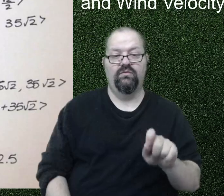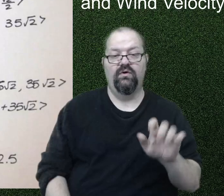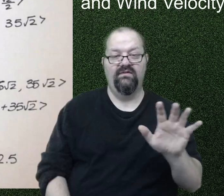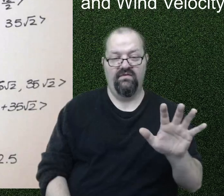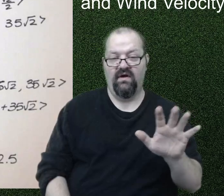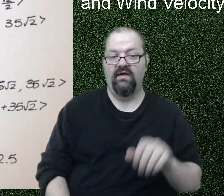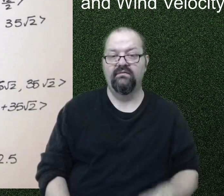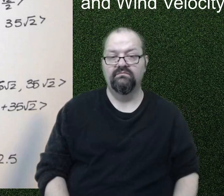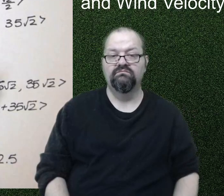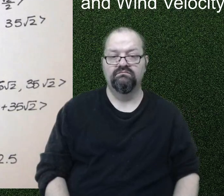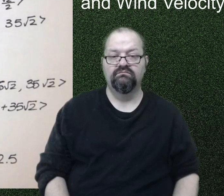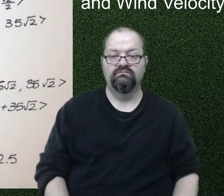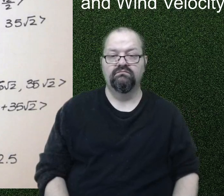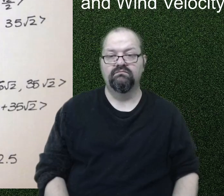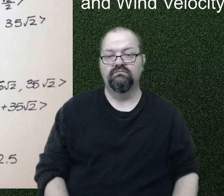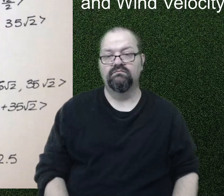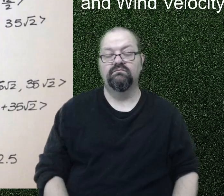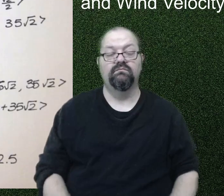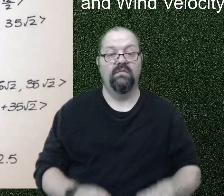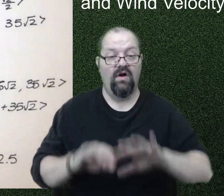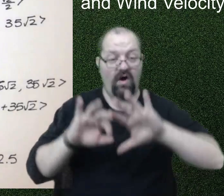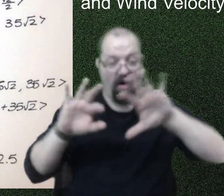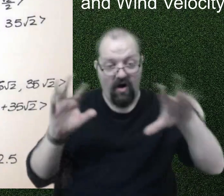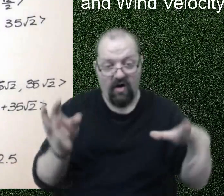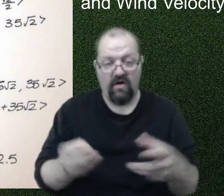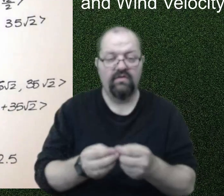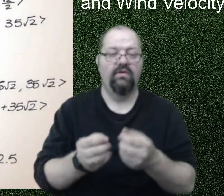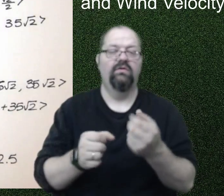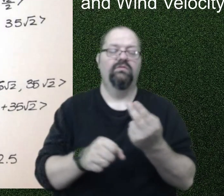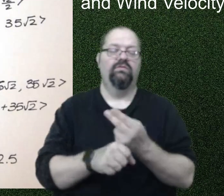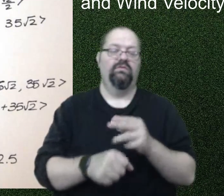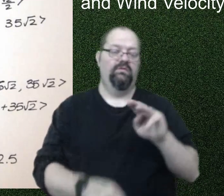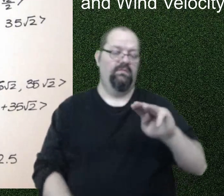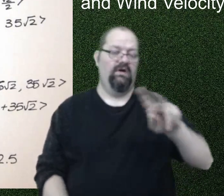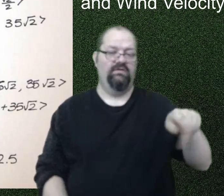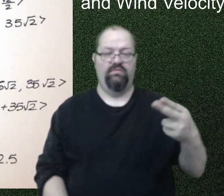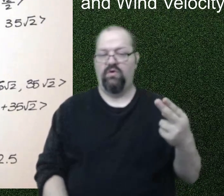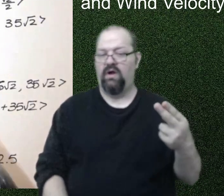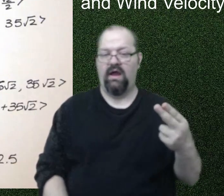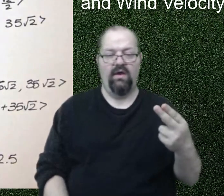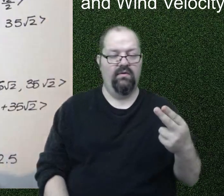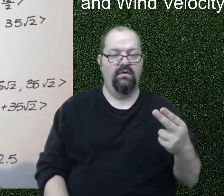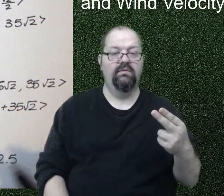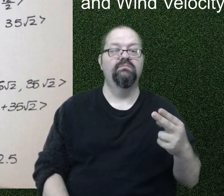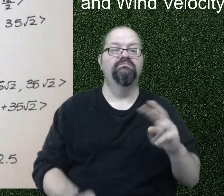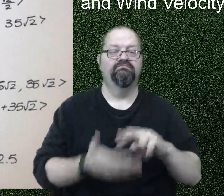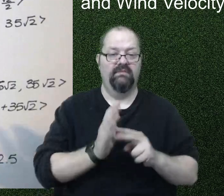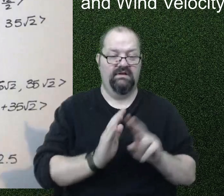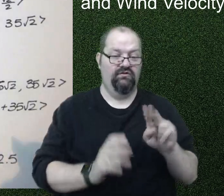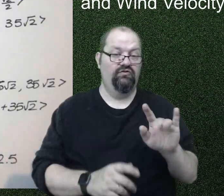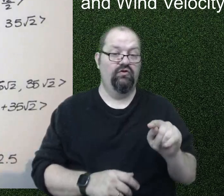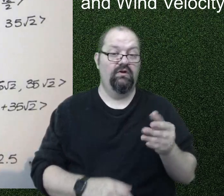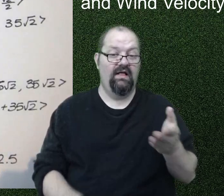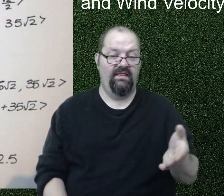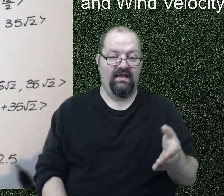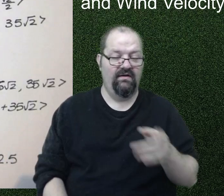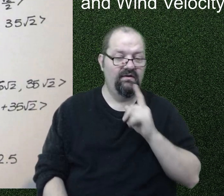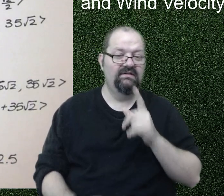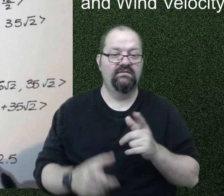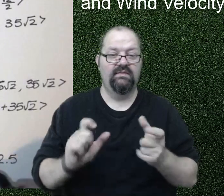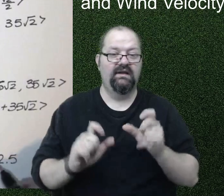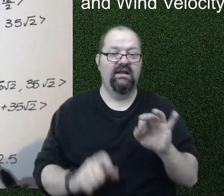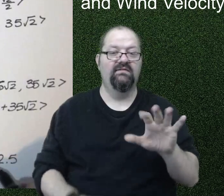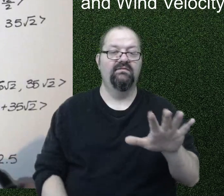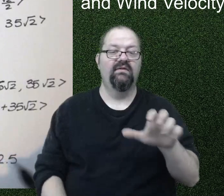522.5. All of these were measured in miles per hour, that was miles per hour. So this is a speed of